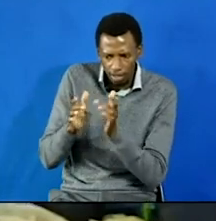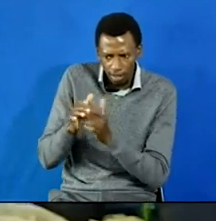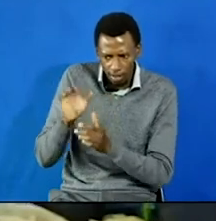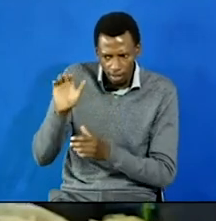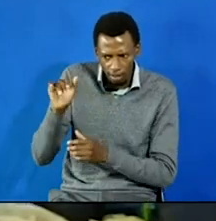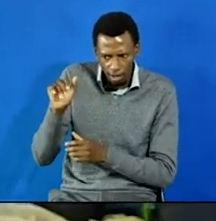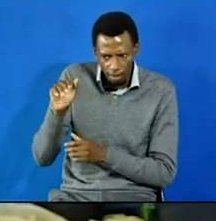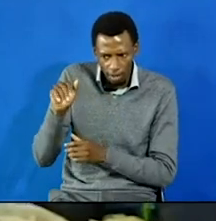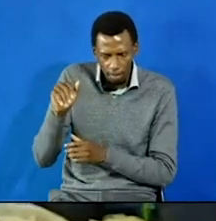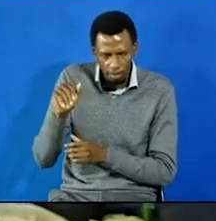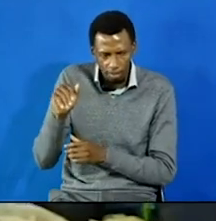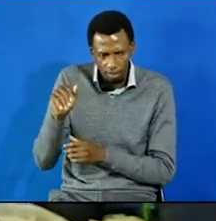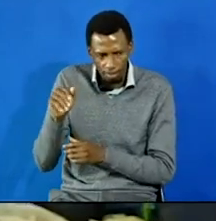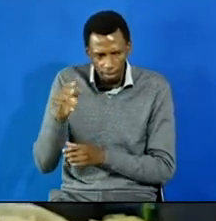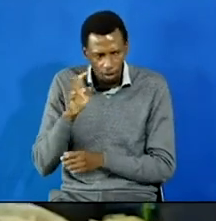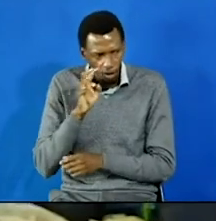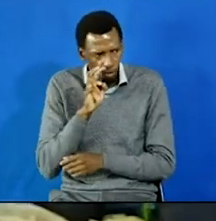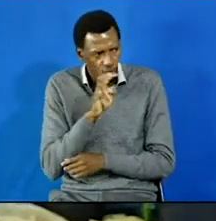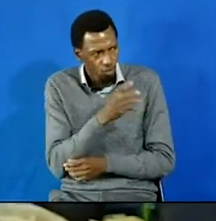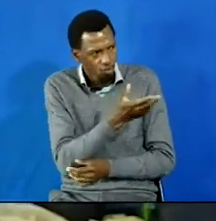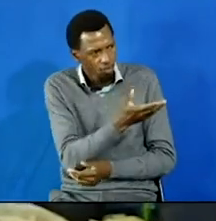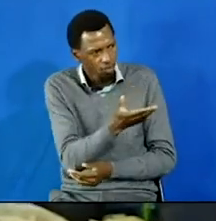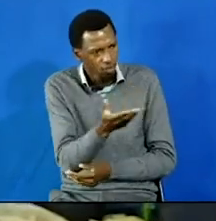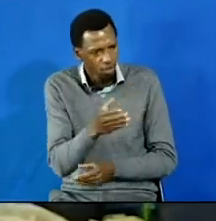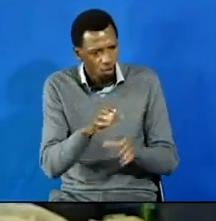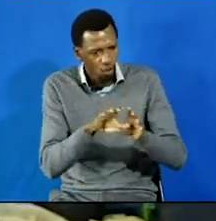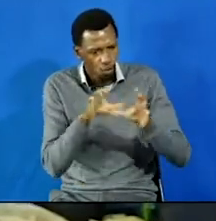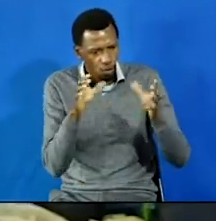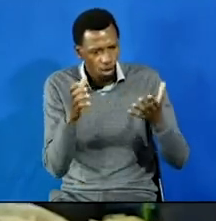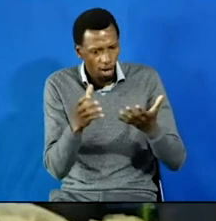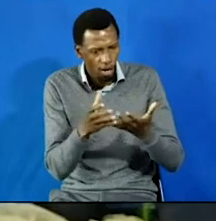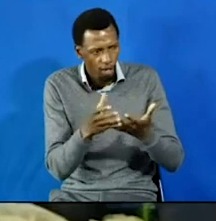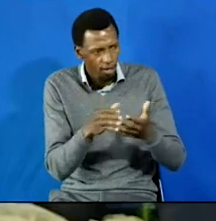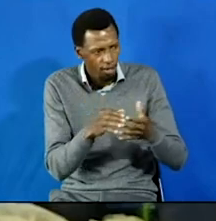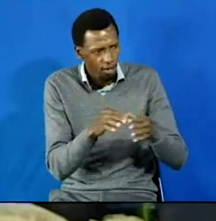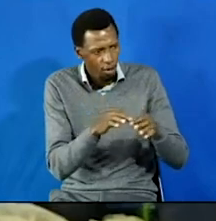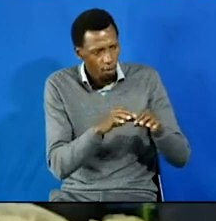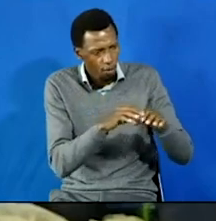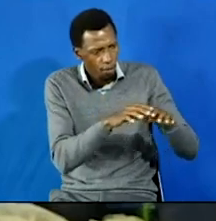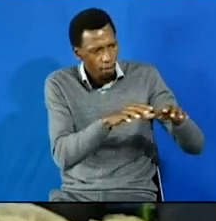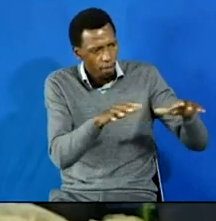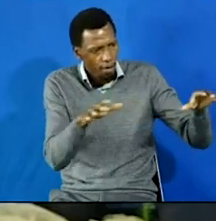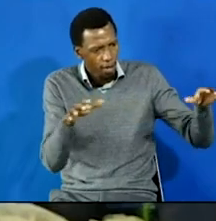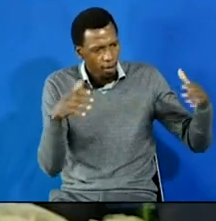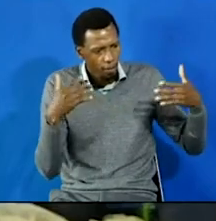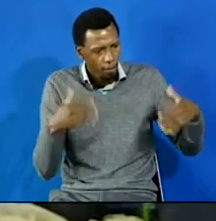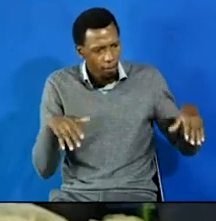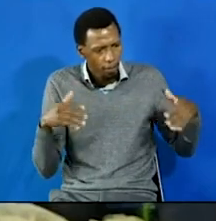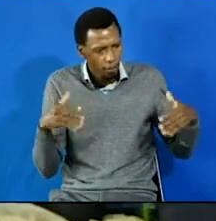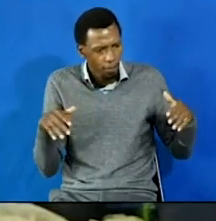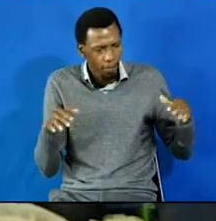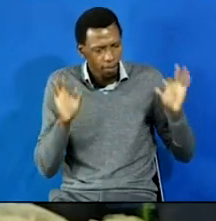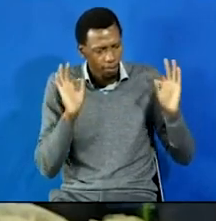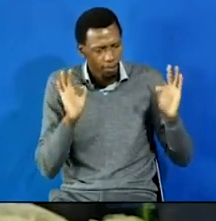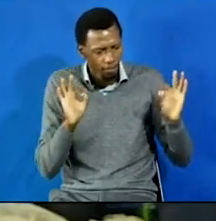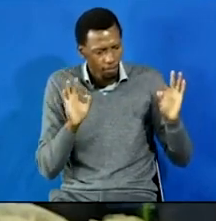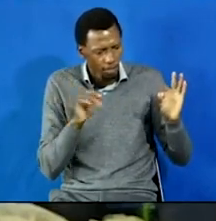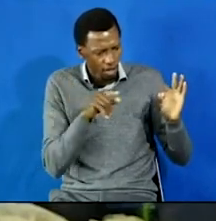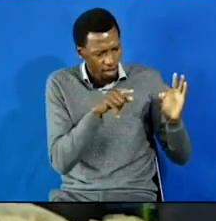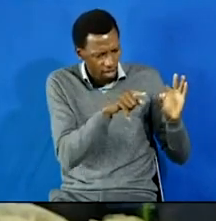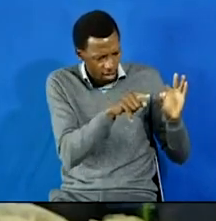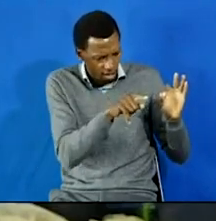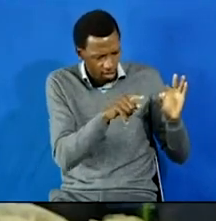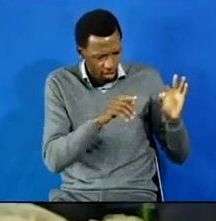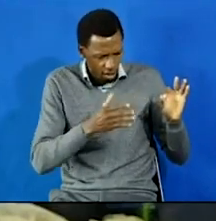come over Jesus. Look at all this kingdom and the glory. This belongs to me. If you just